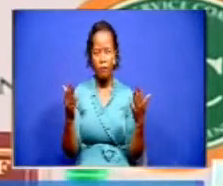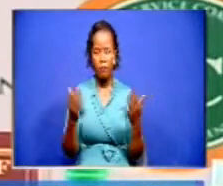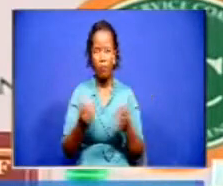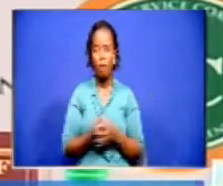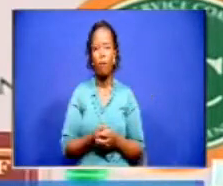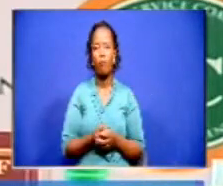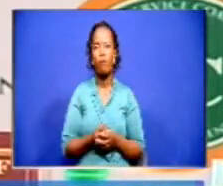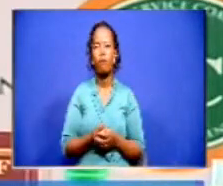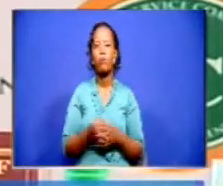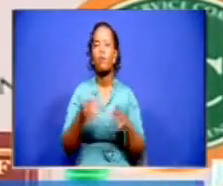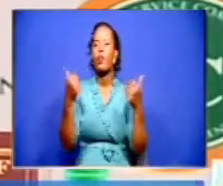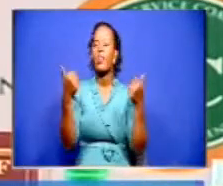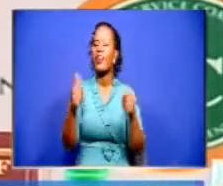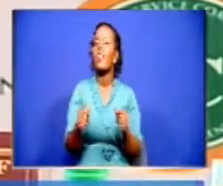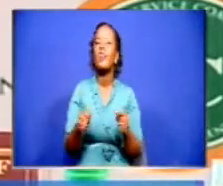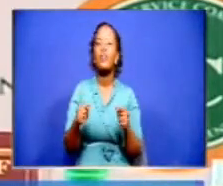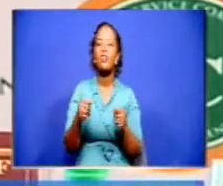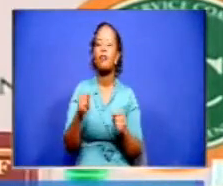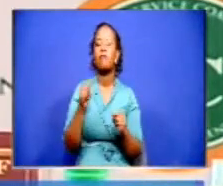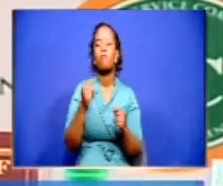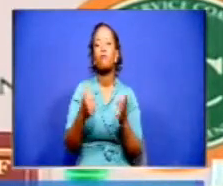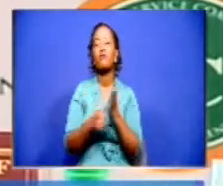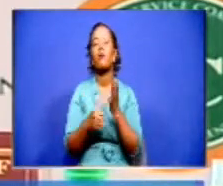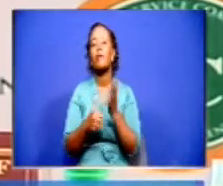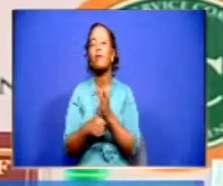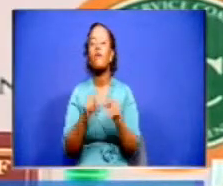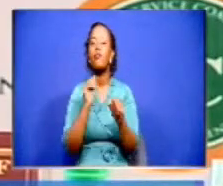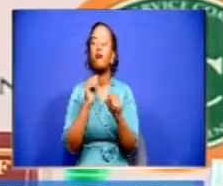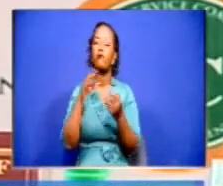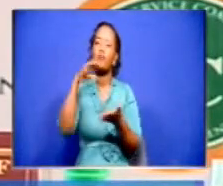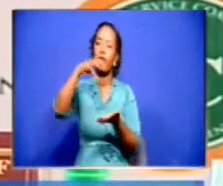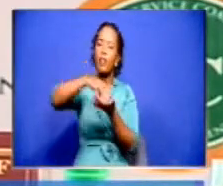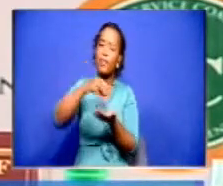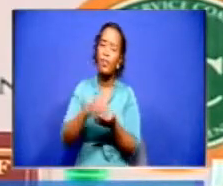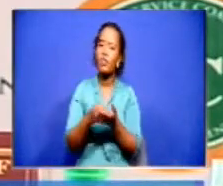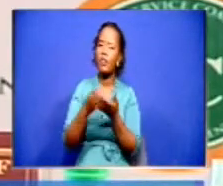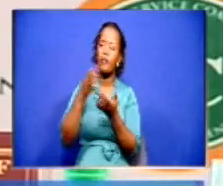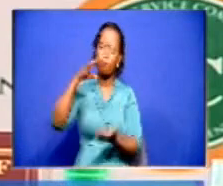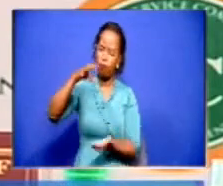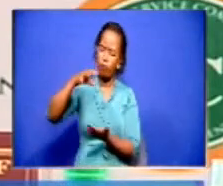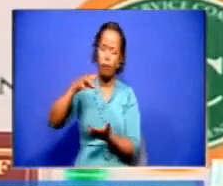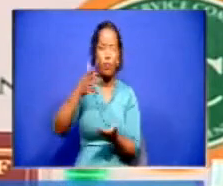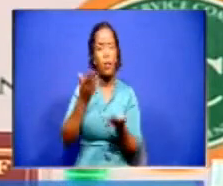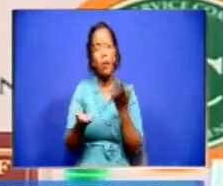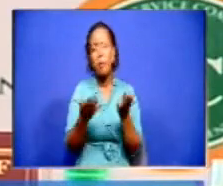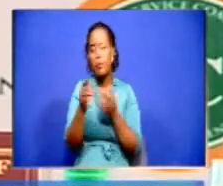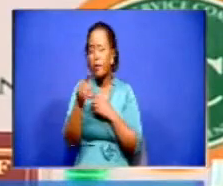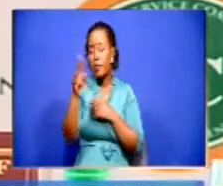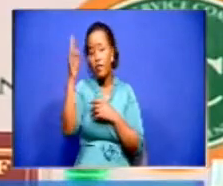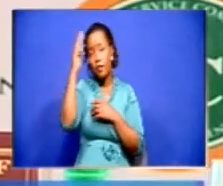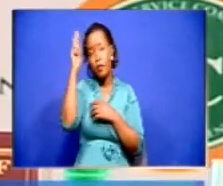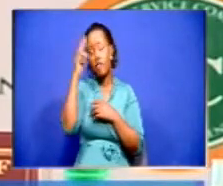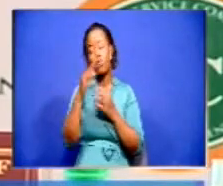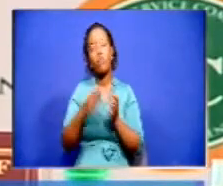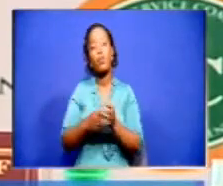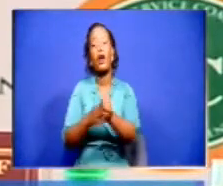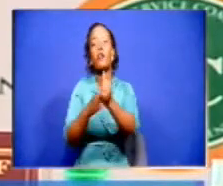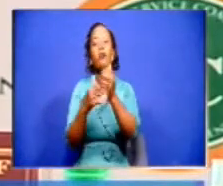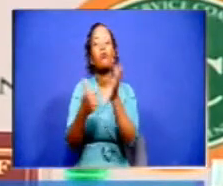the backlog could be, might my lord know the reasons leading to that